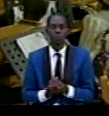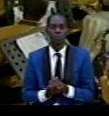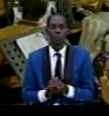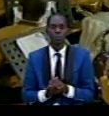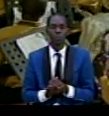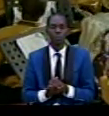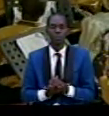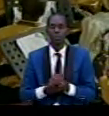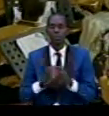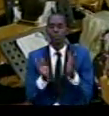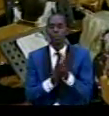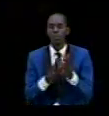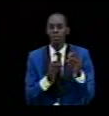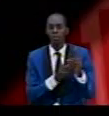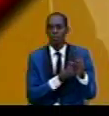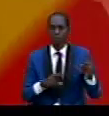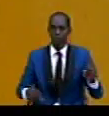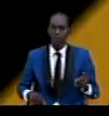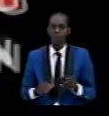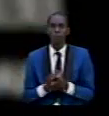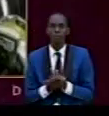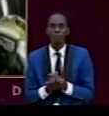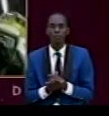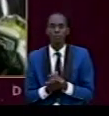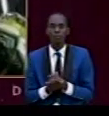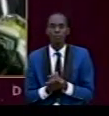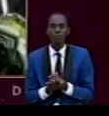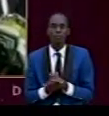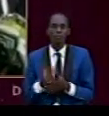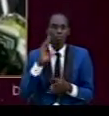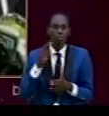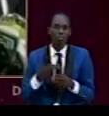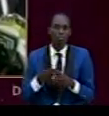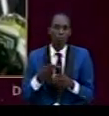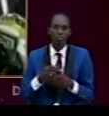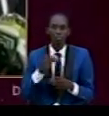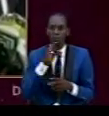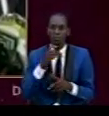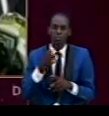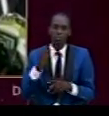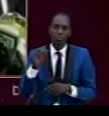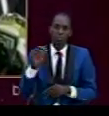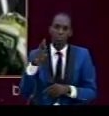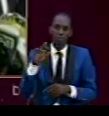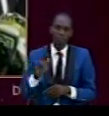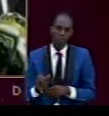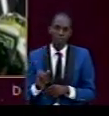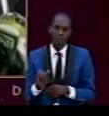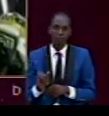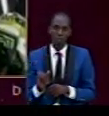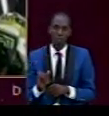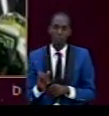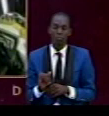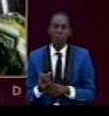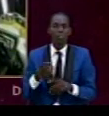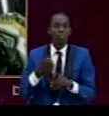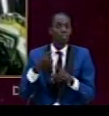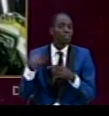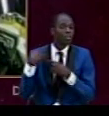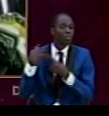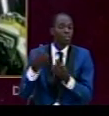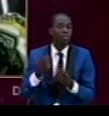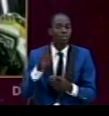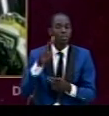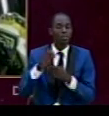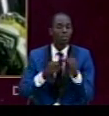Praise the Lord. My name is Sister Mary from Auchi region. Since 2010, I've been